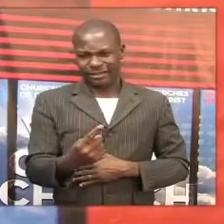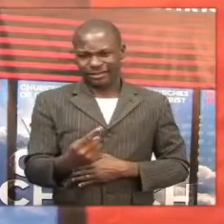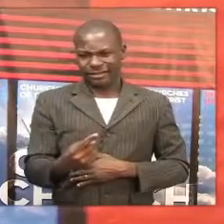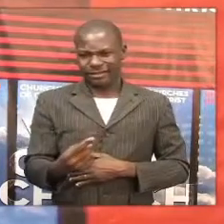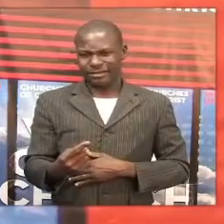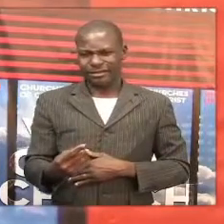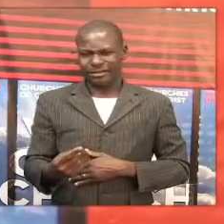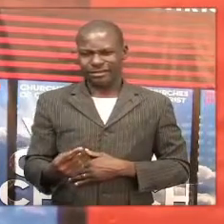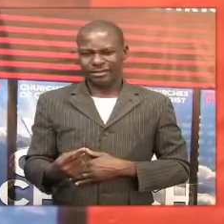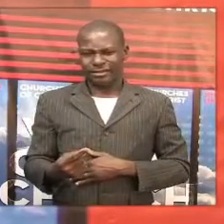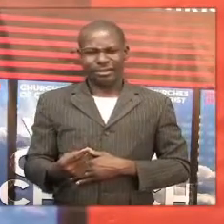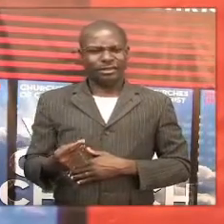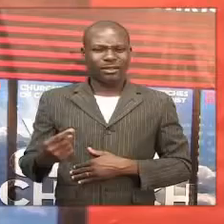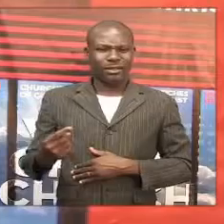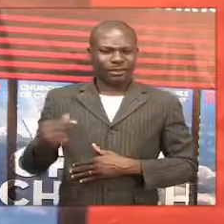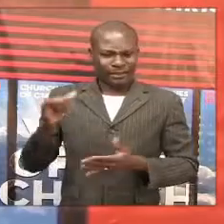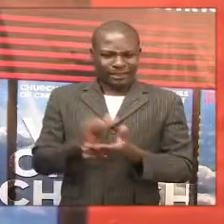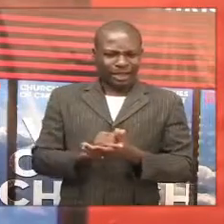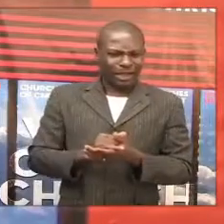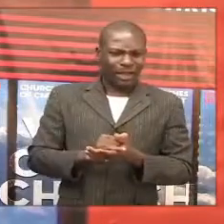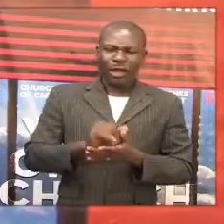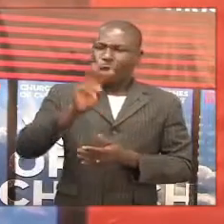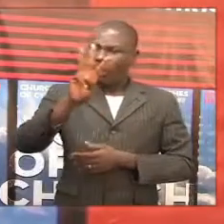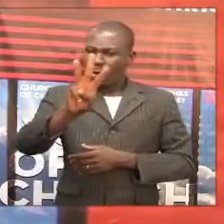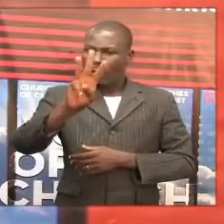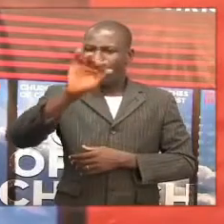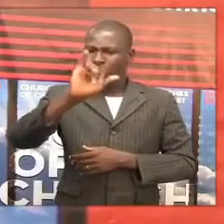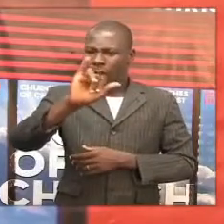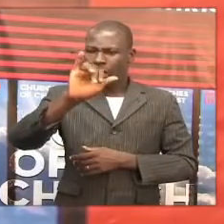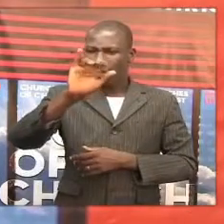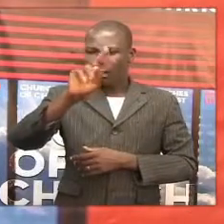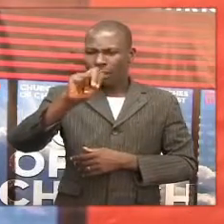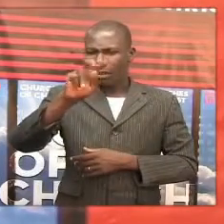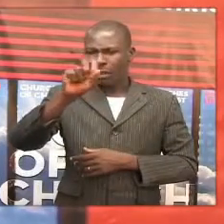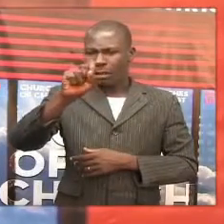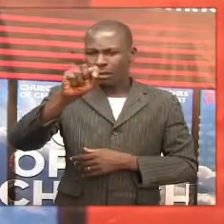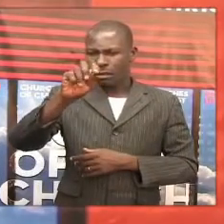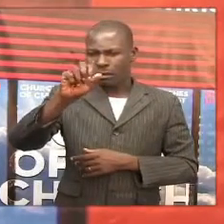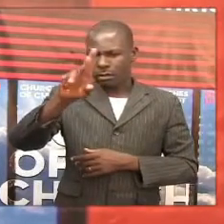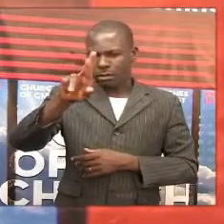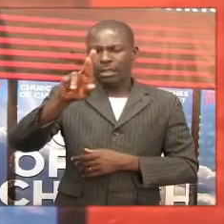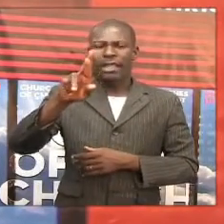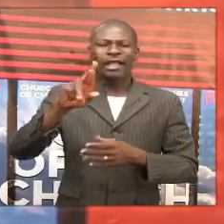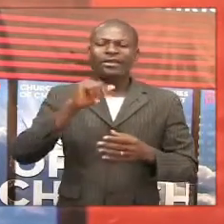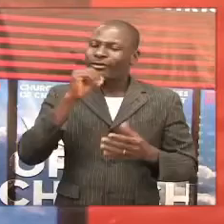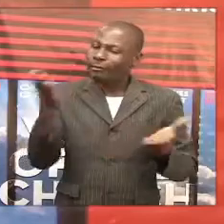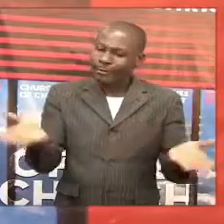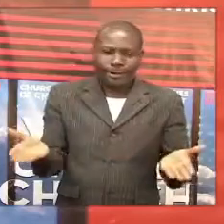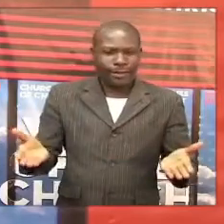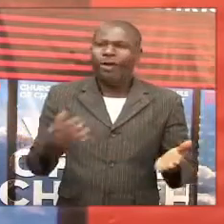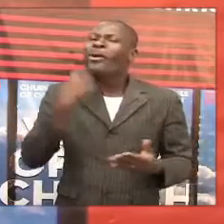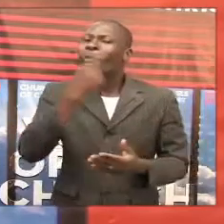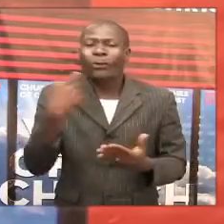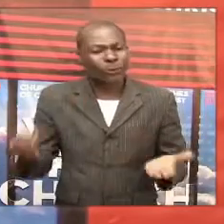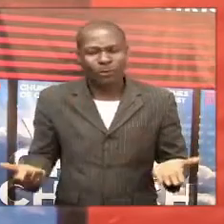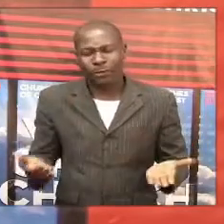Wintry condition. Ebi ni Ghana. Ame no kase. Anye na sema wakene. No anime. Odafu wa